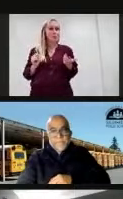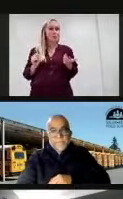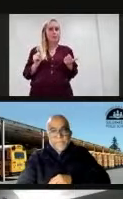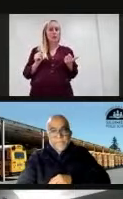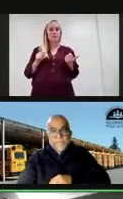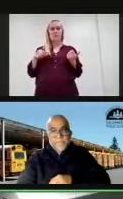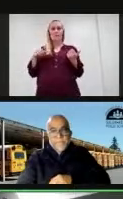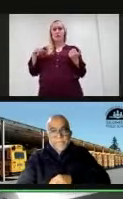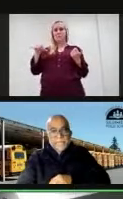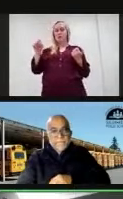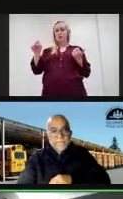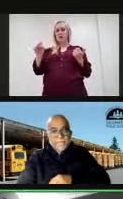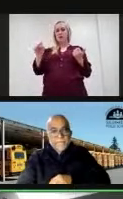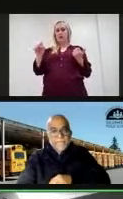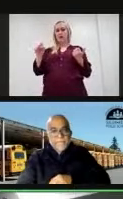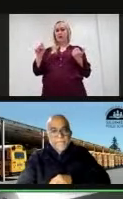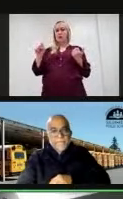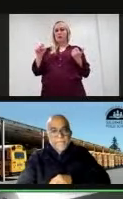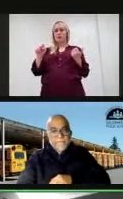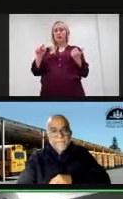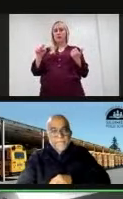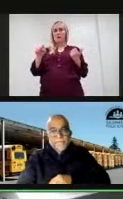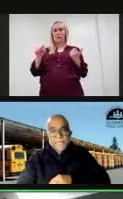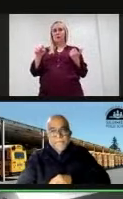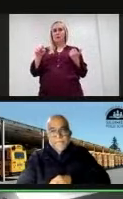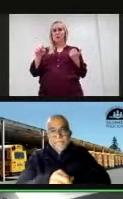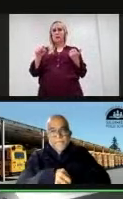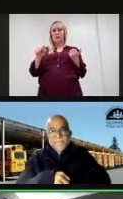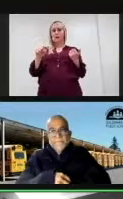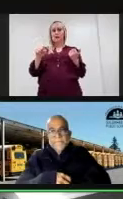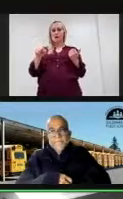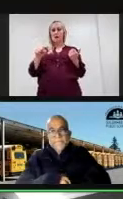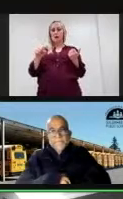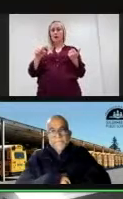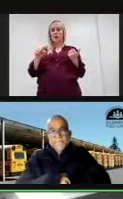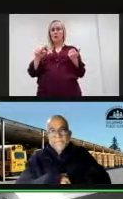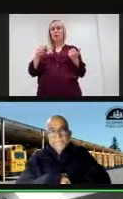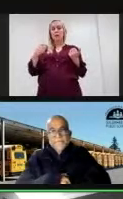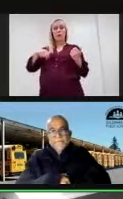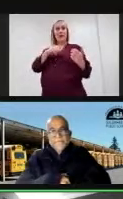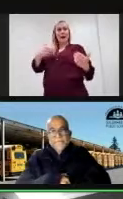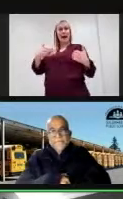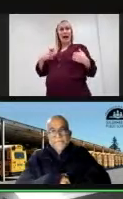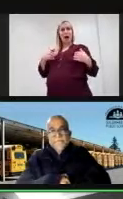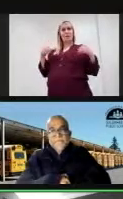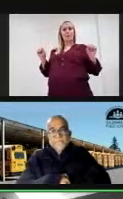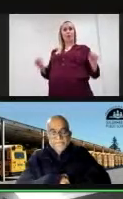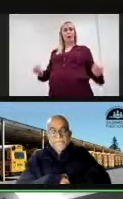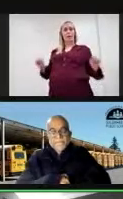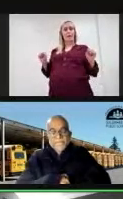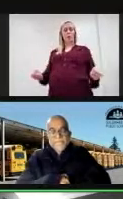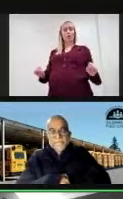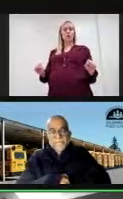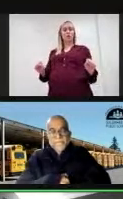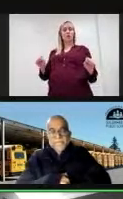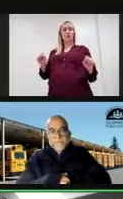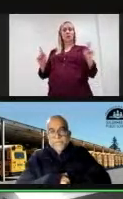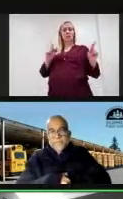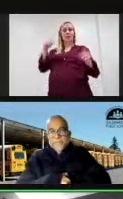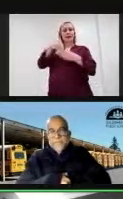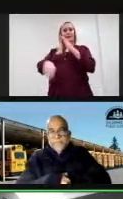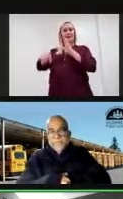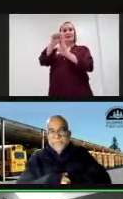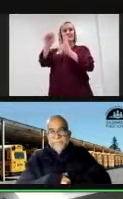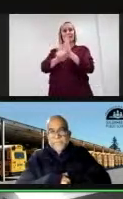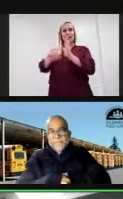Yes. I think we have competent people in the state of Oregon that could meet that need. If we have to go national and